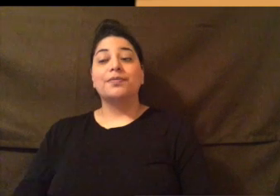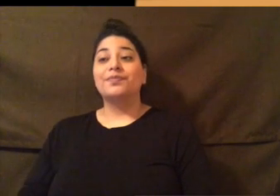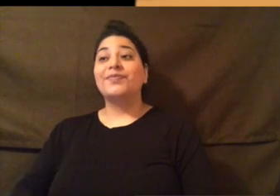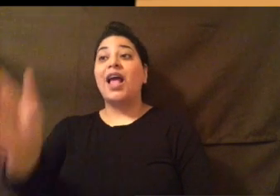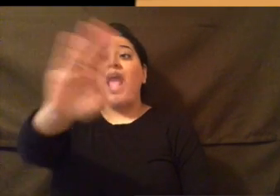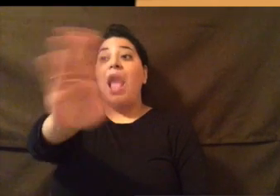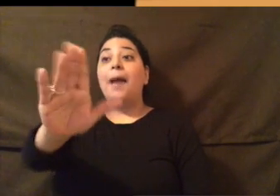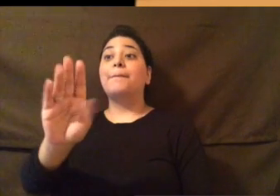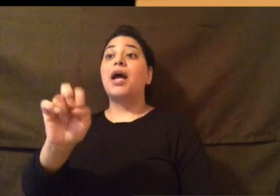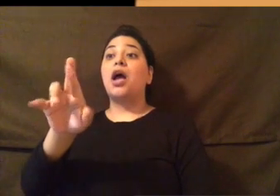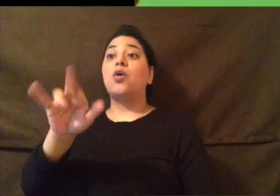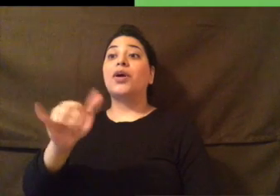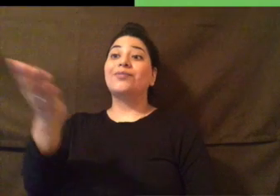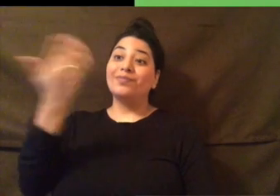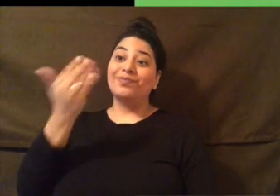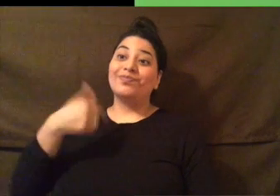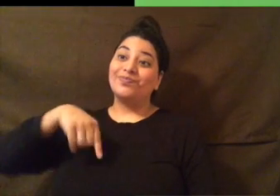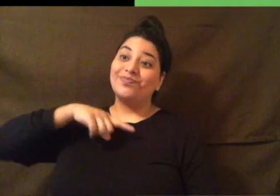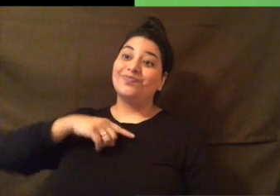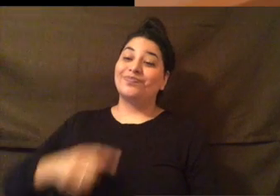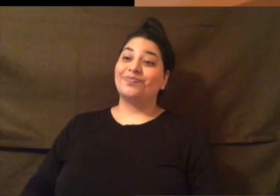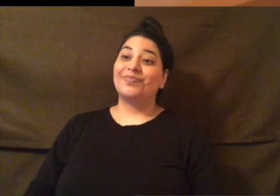Hey Barry, we're up here.